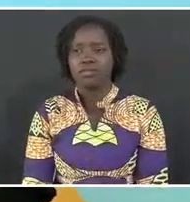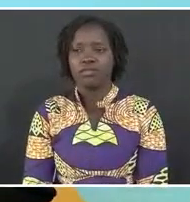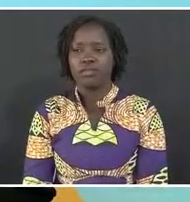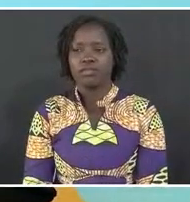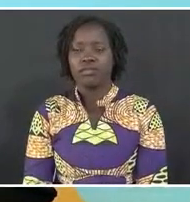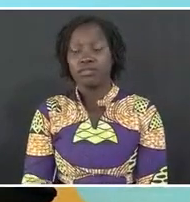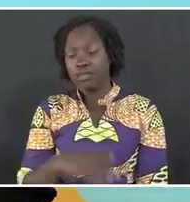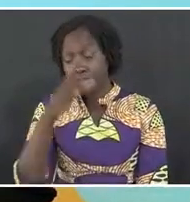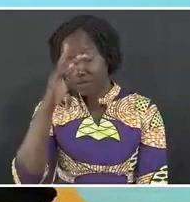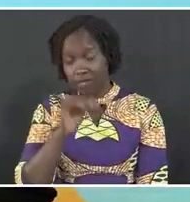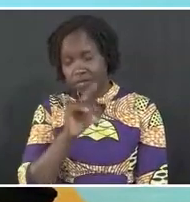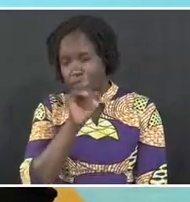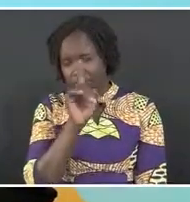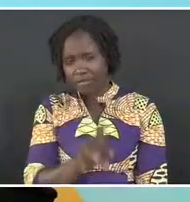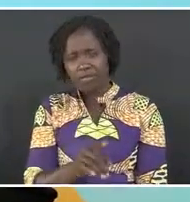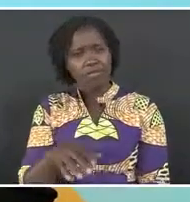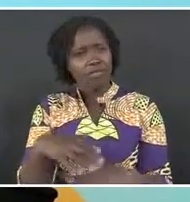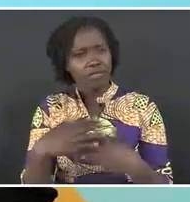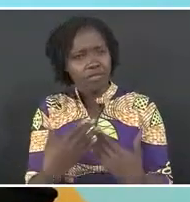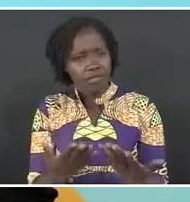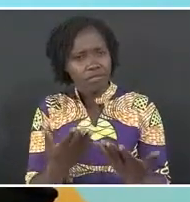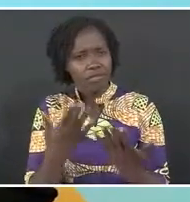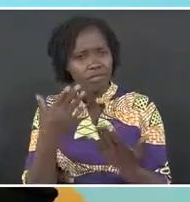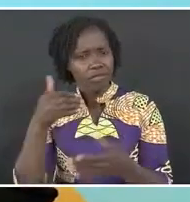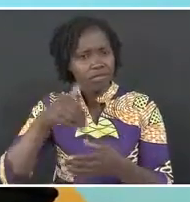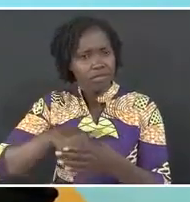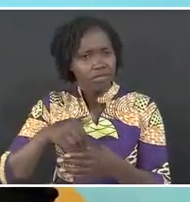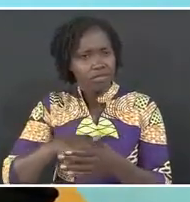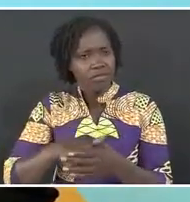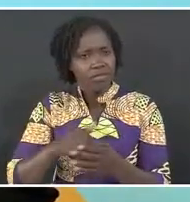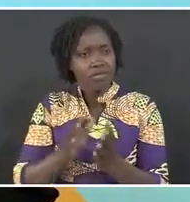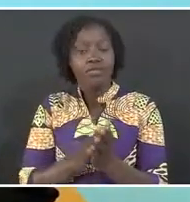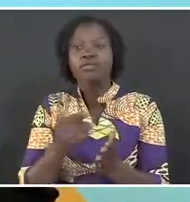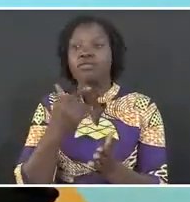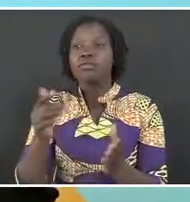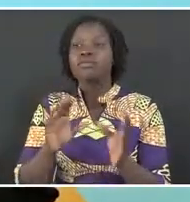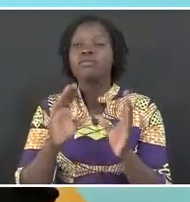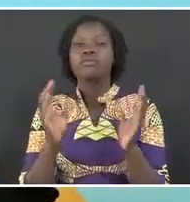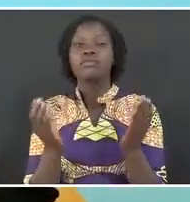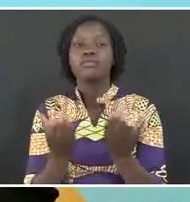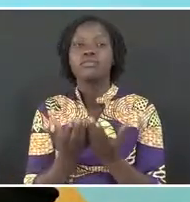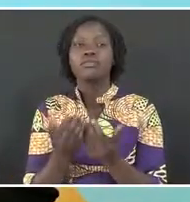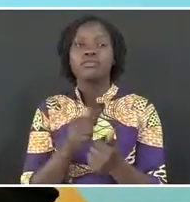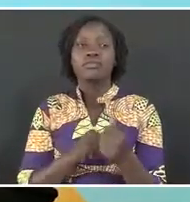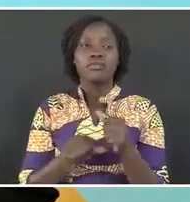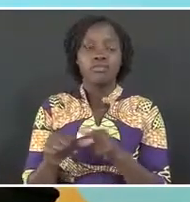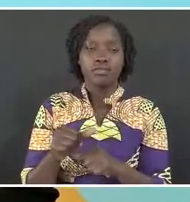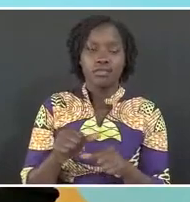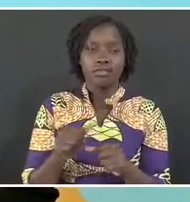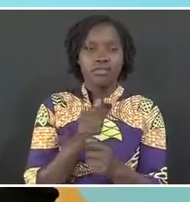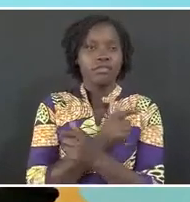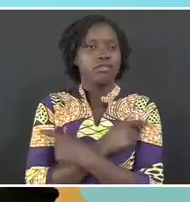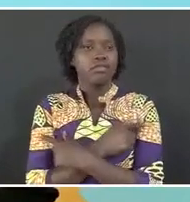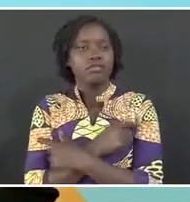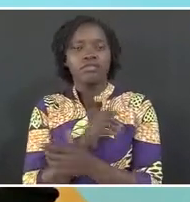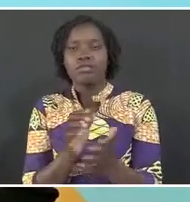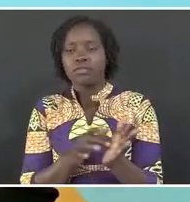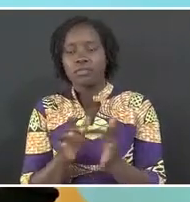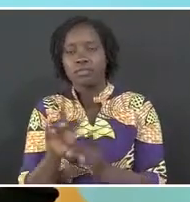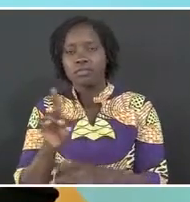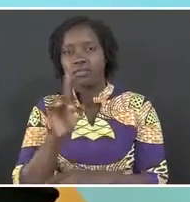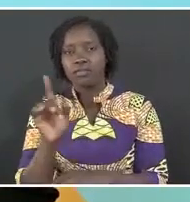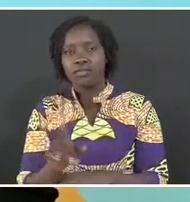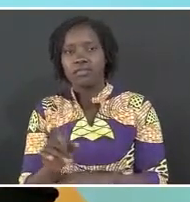It's a serious question. How are you involved in telling the world about the love of